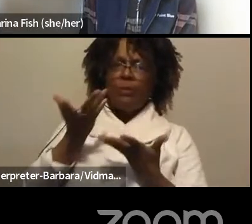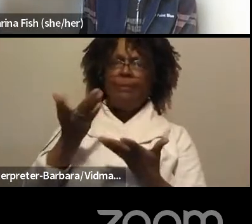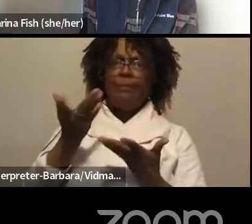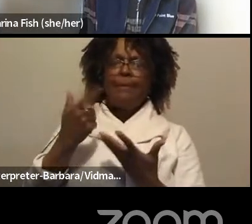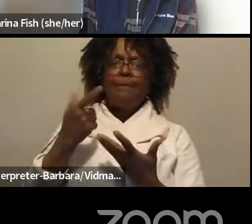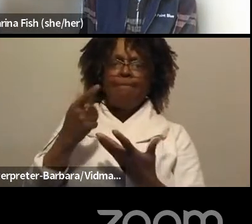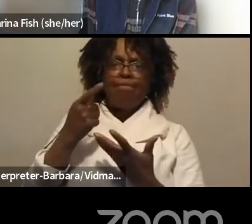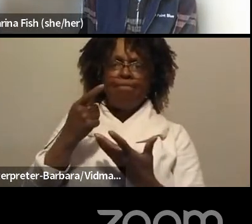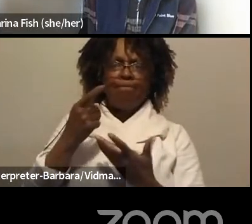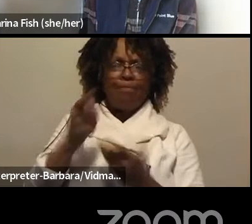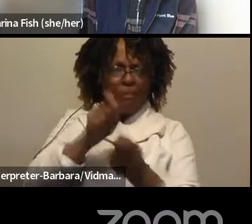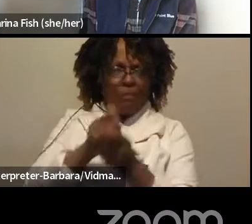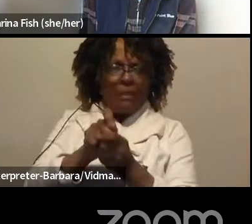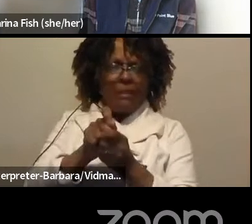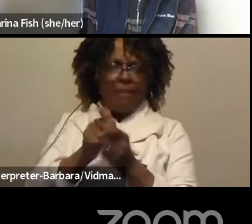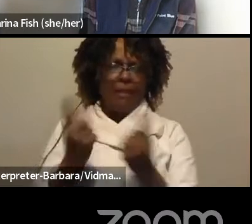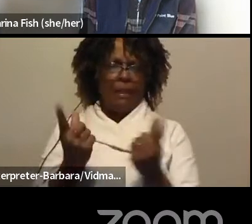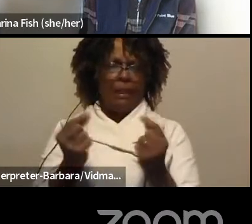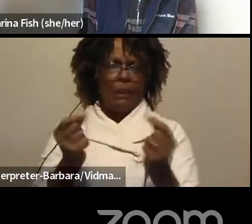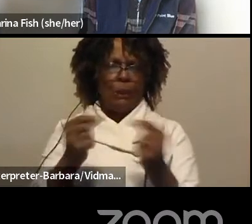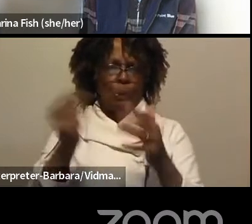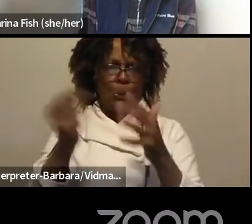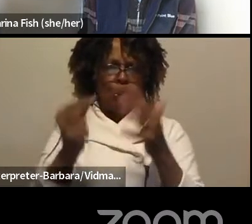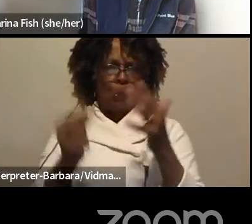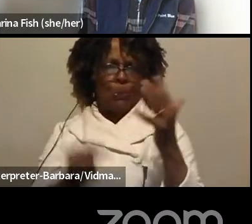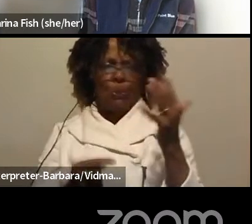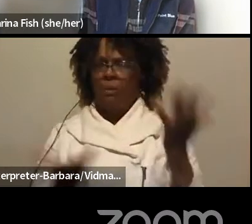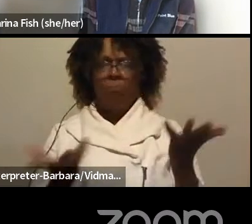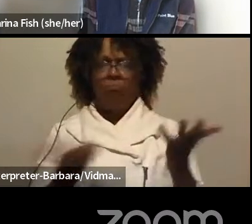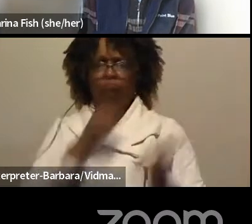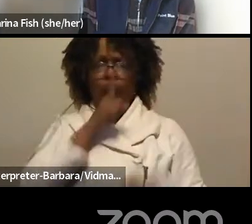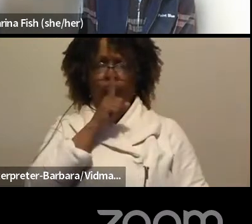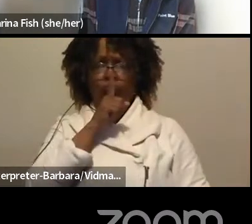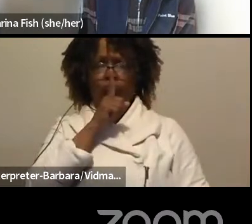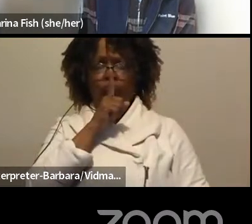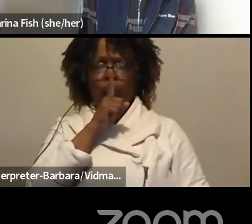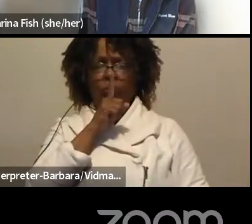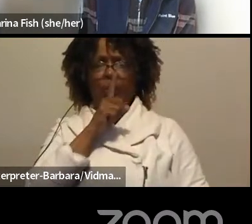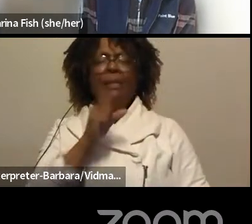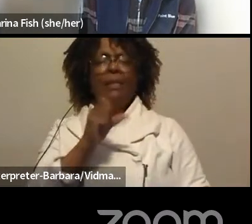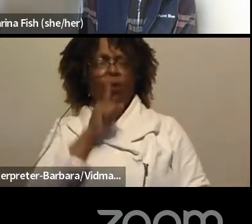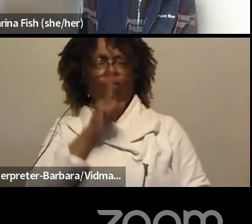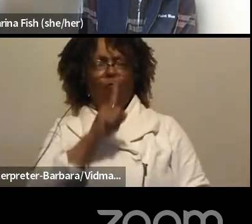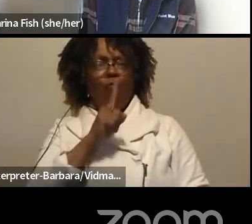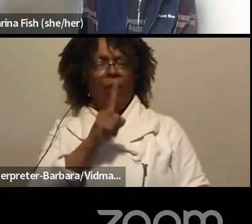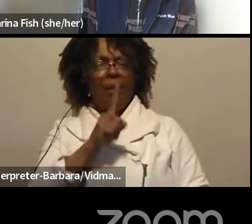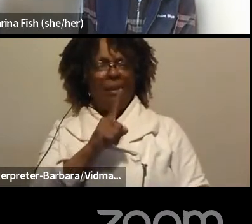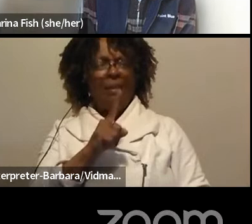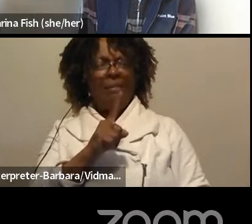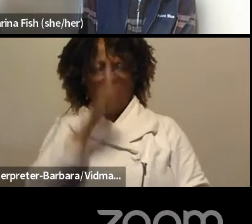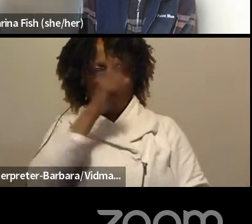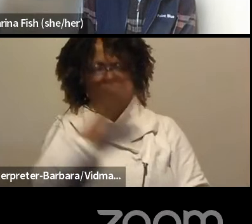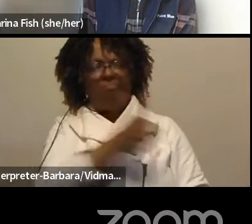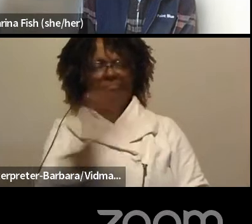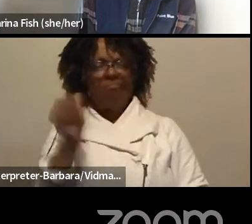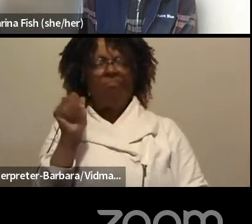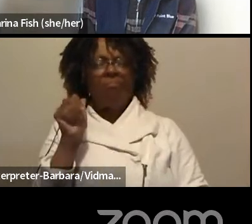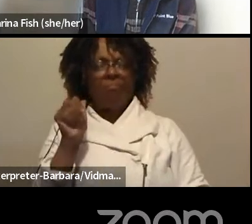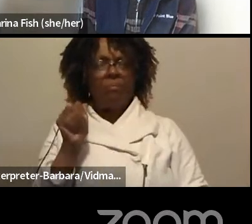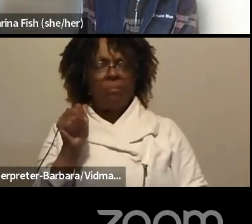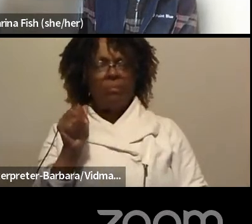what you need to do. It's you shouldn't basically be in charge of this. This should be a group effort, not just one or